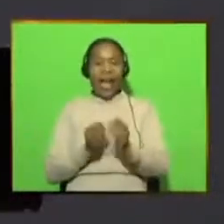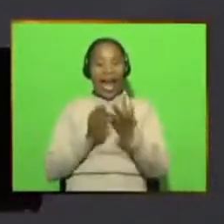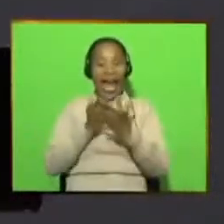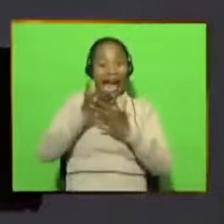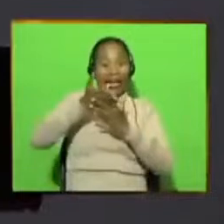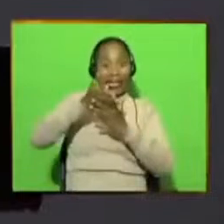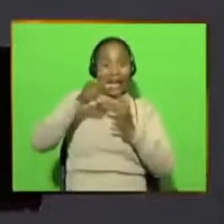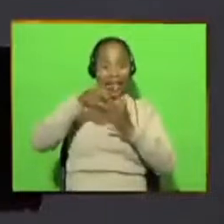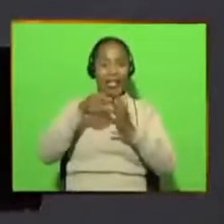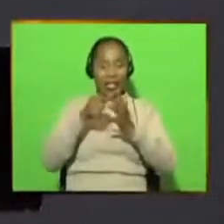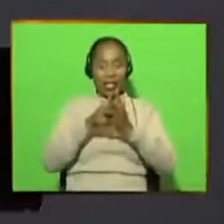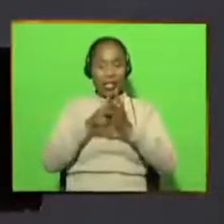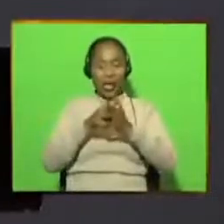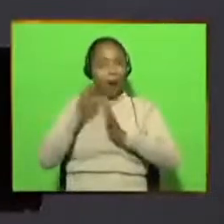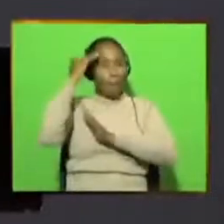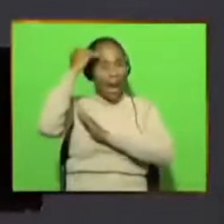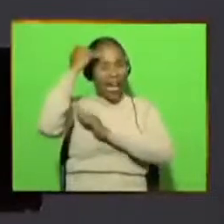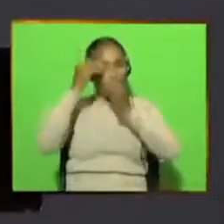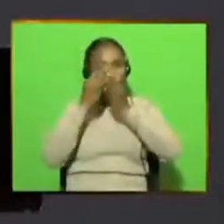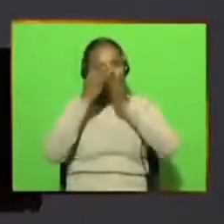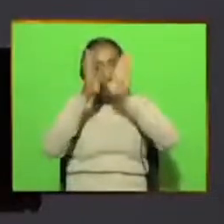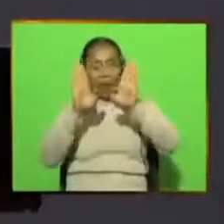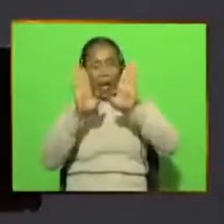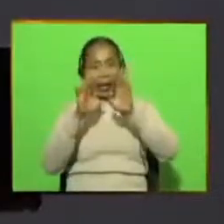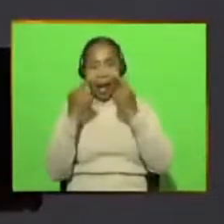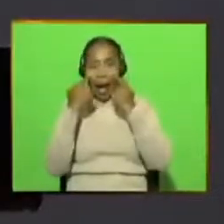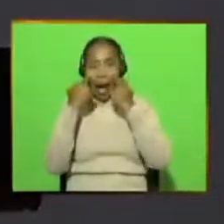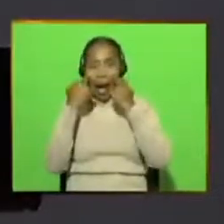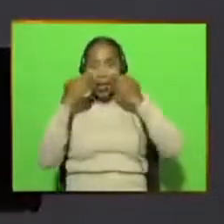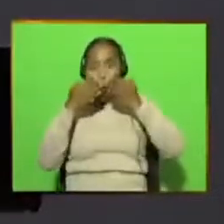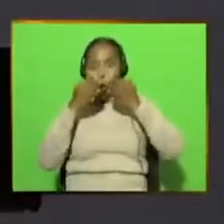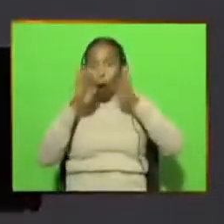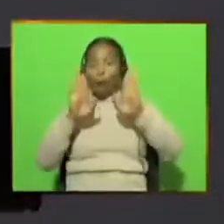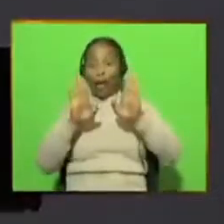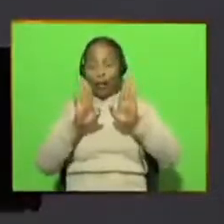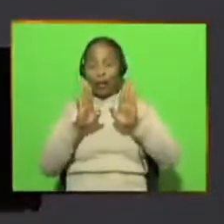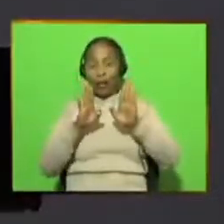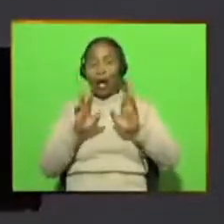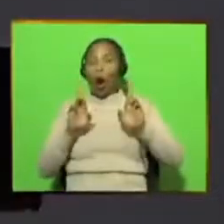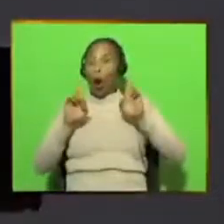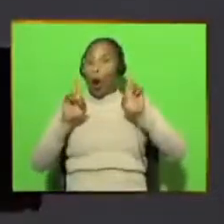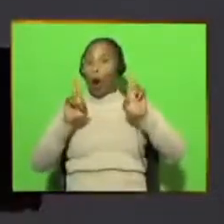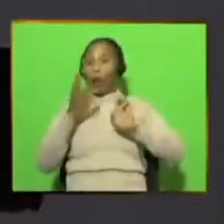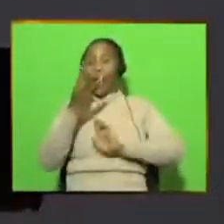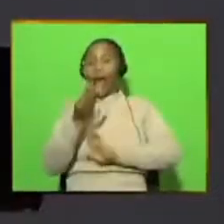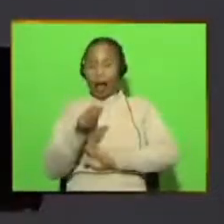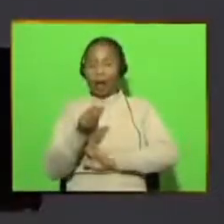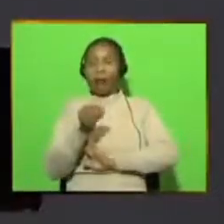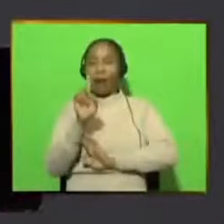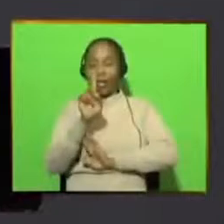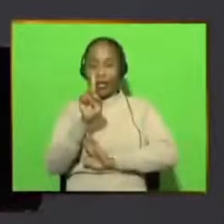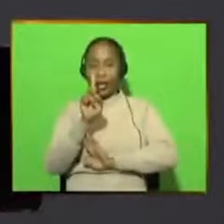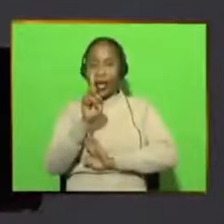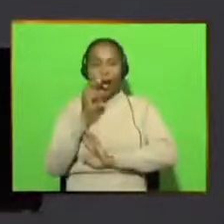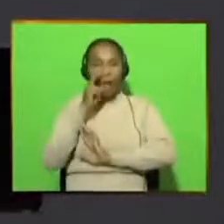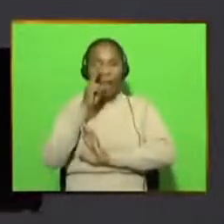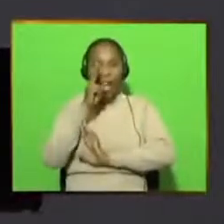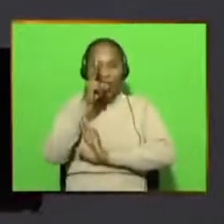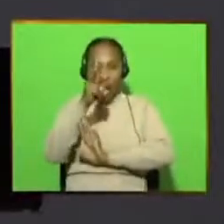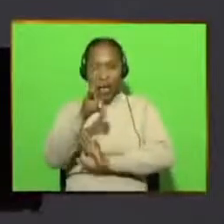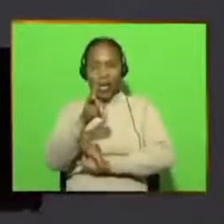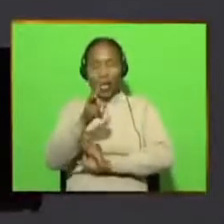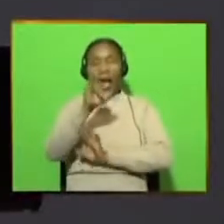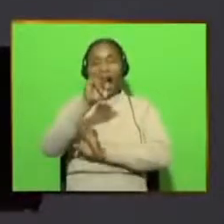and eyes wide open, we have hope that the IFP's vision to rebuild